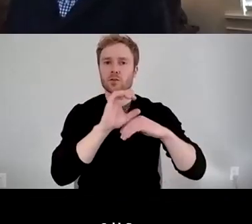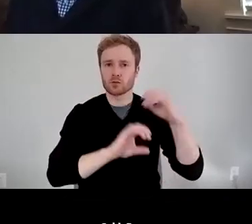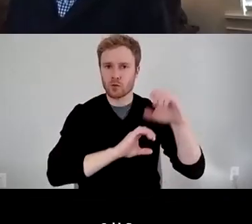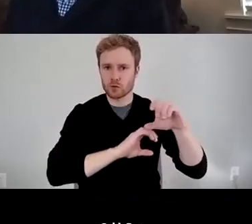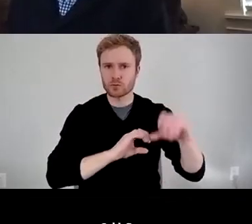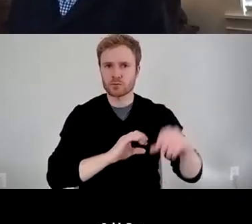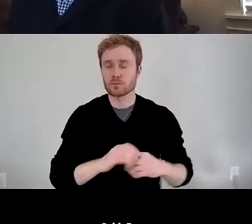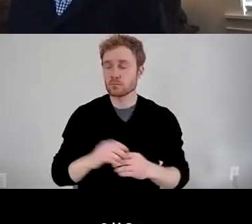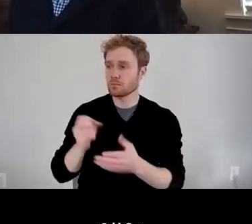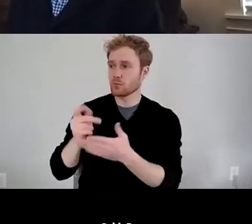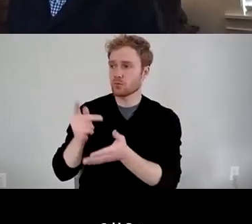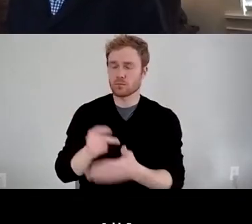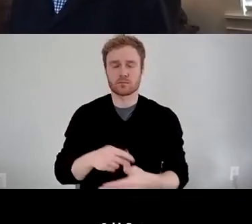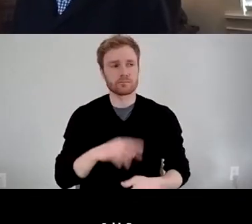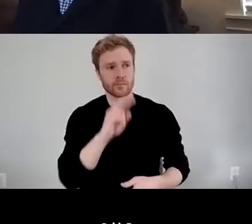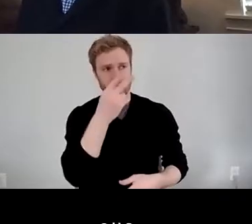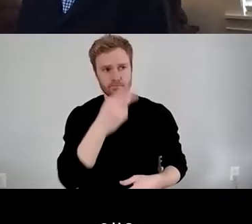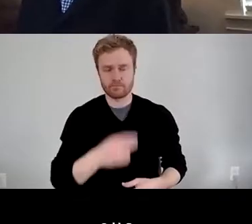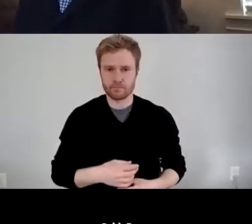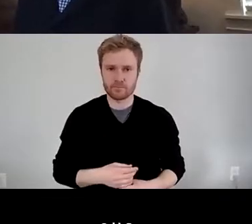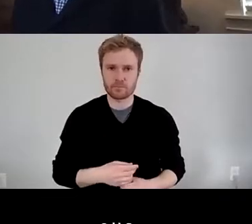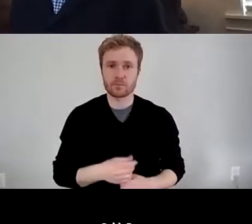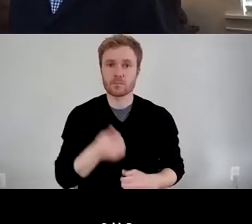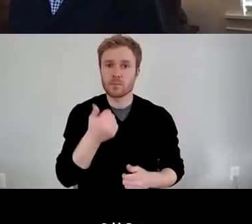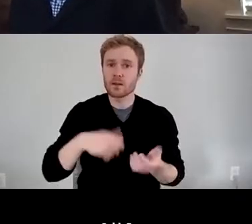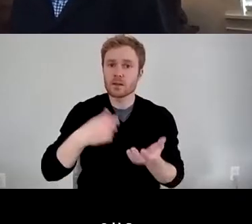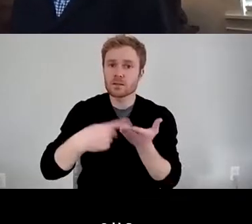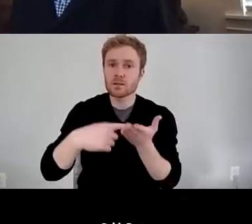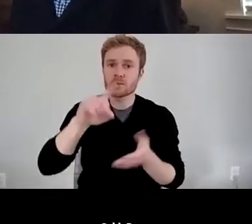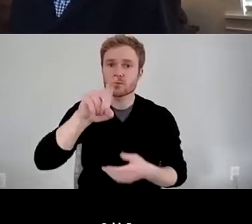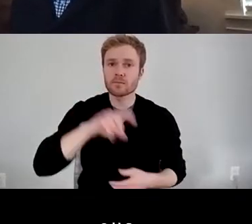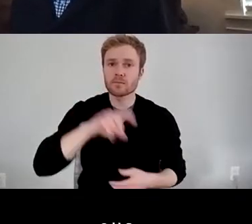$3,750,000 to increase the total not to exceed the